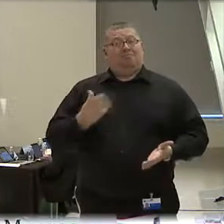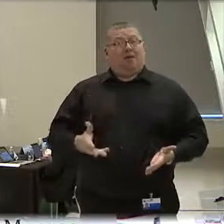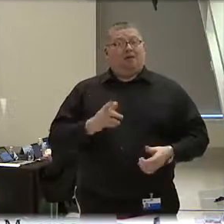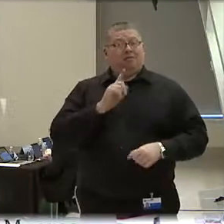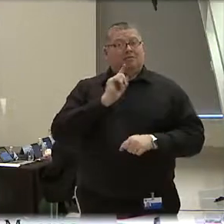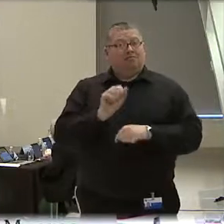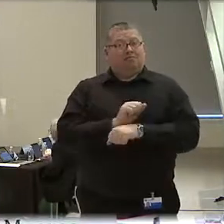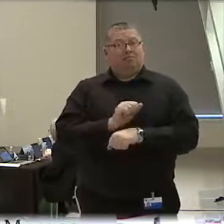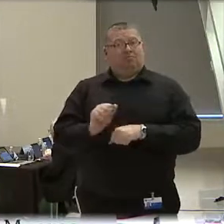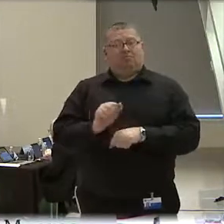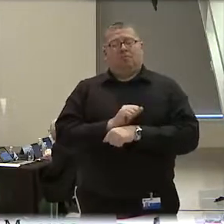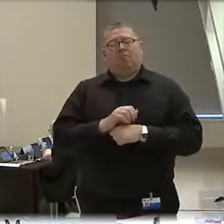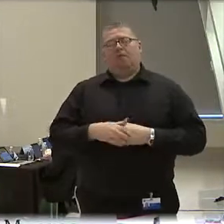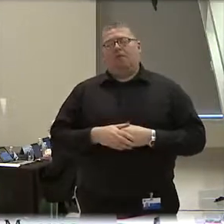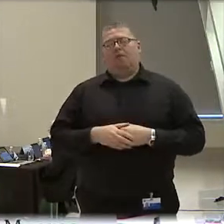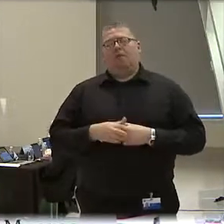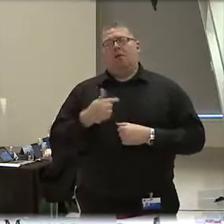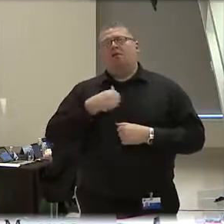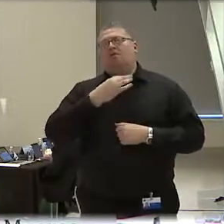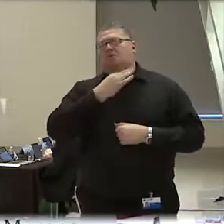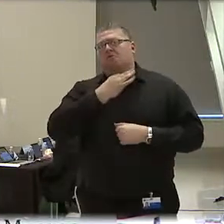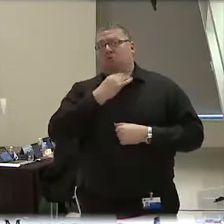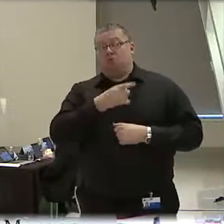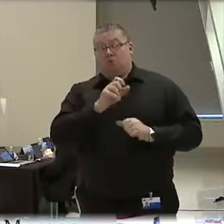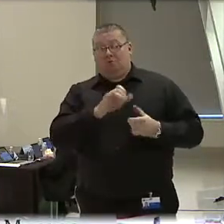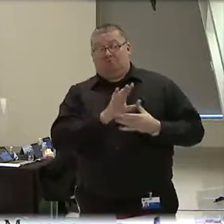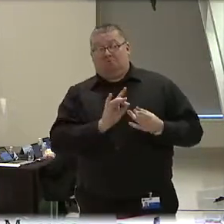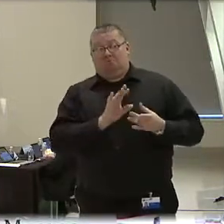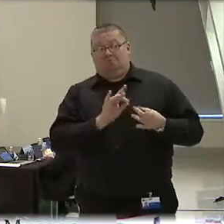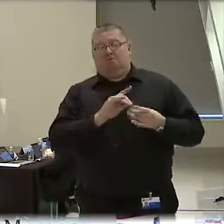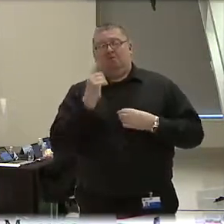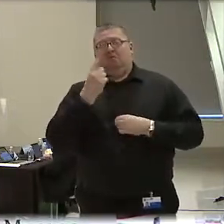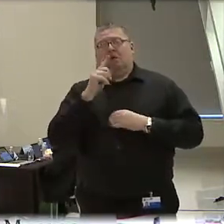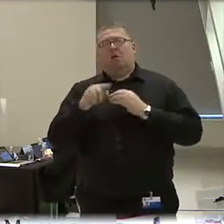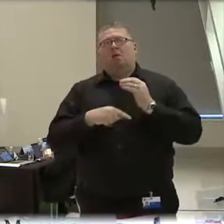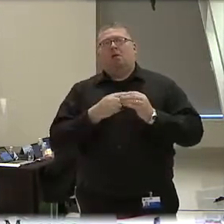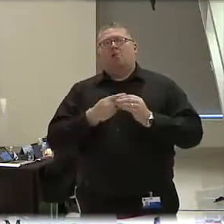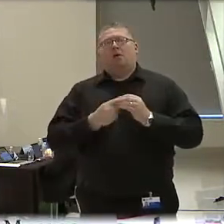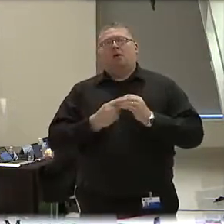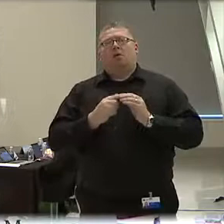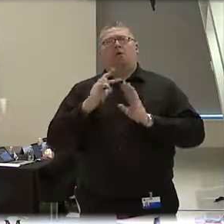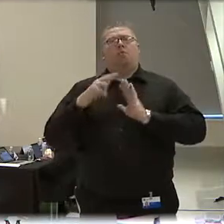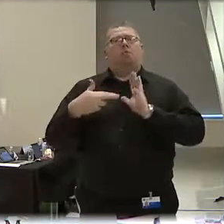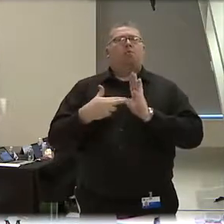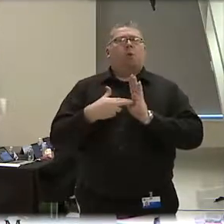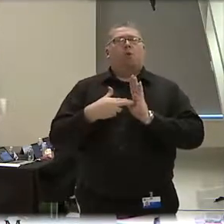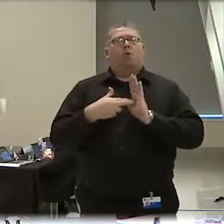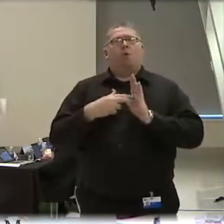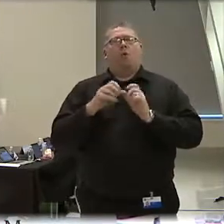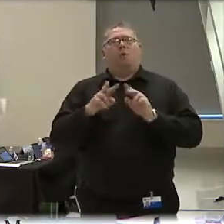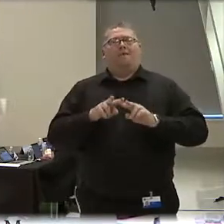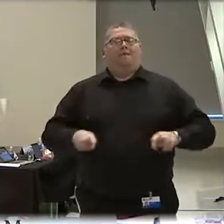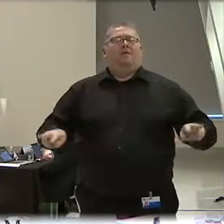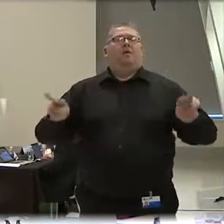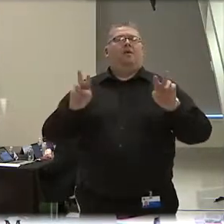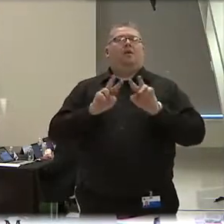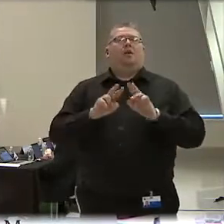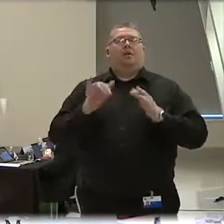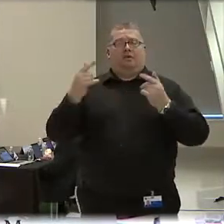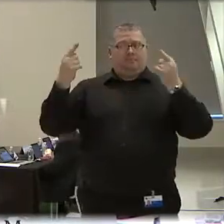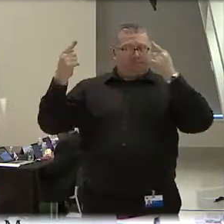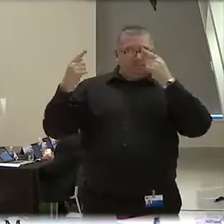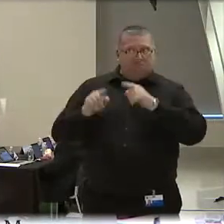it is. And I'm wondering if you could say something about the role or value of the